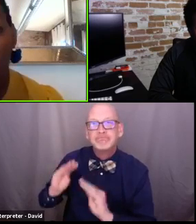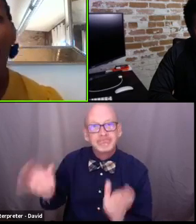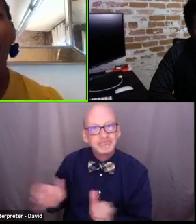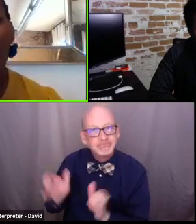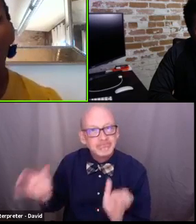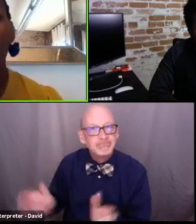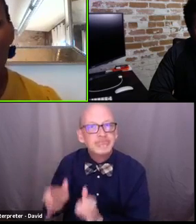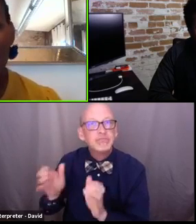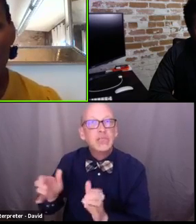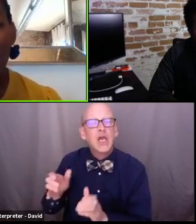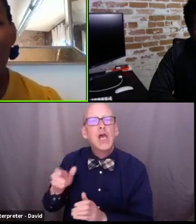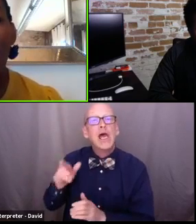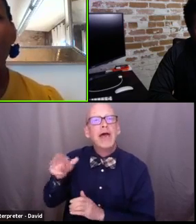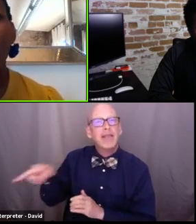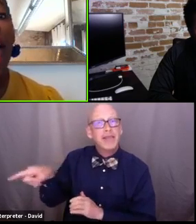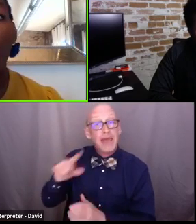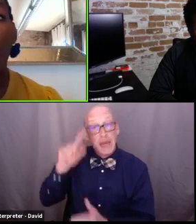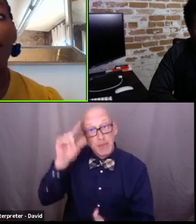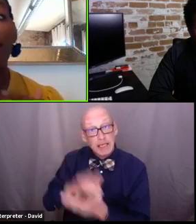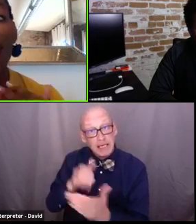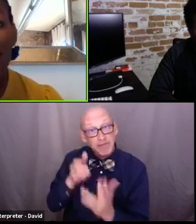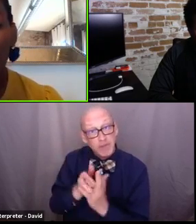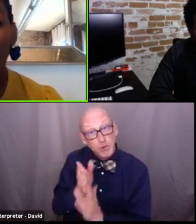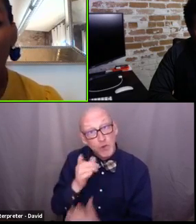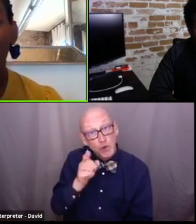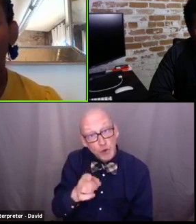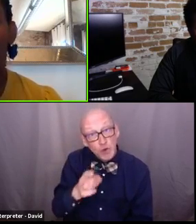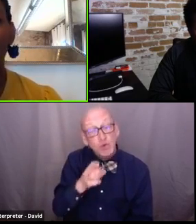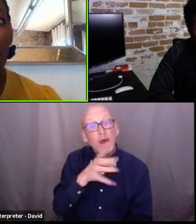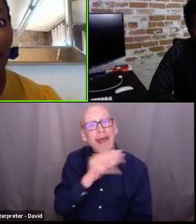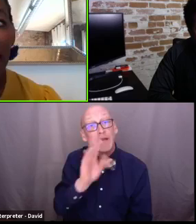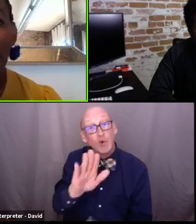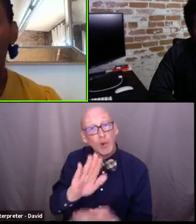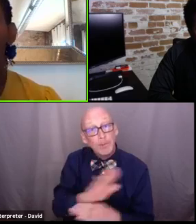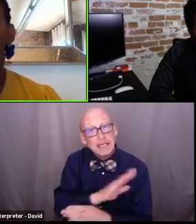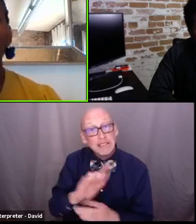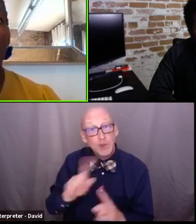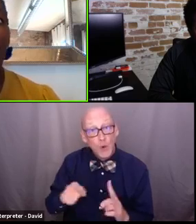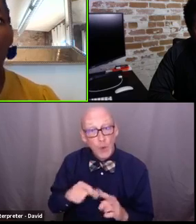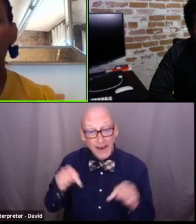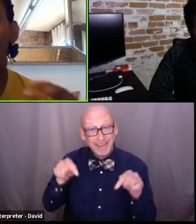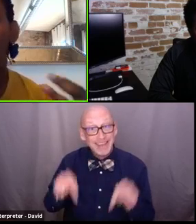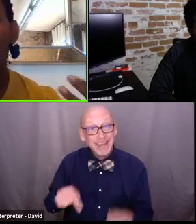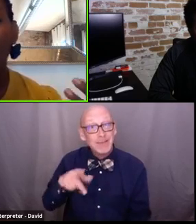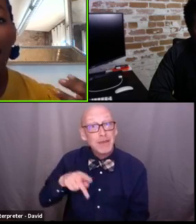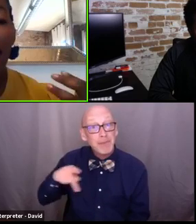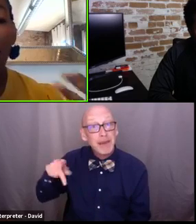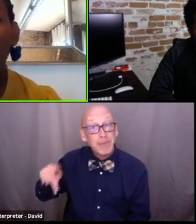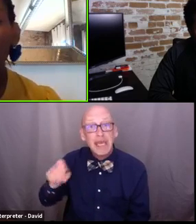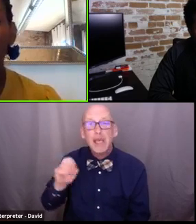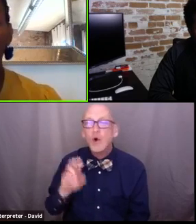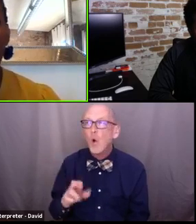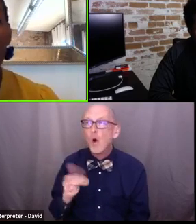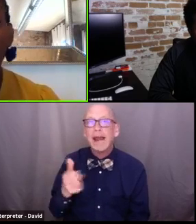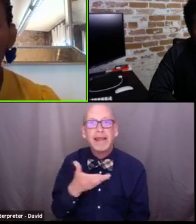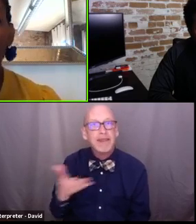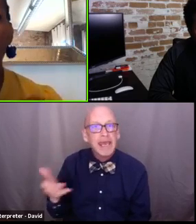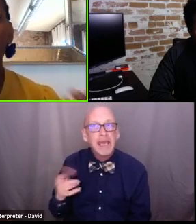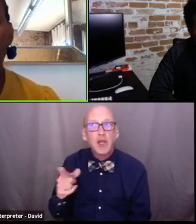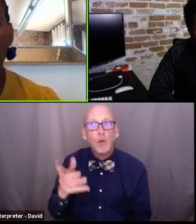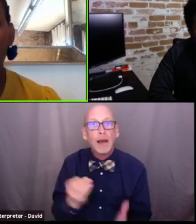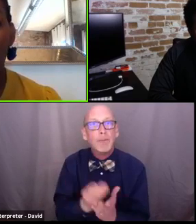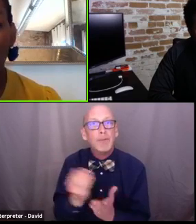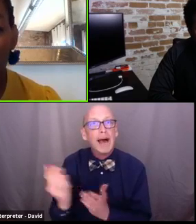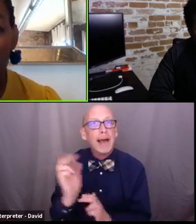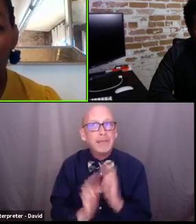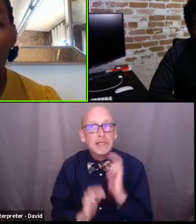in you and your business so that when things come along like this, PPP, or you have an opportunity to buy a building or a piece of equipment